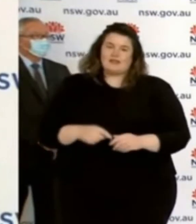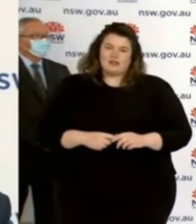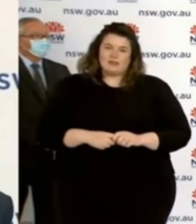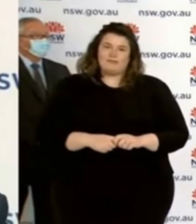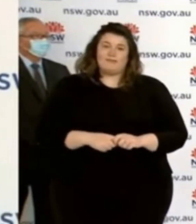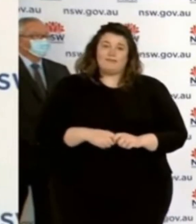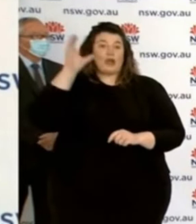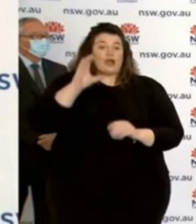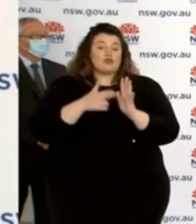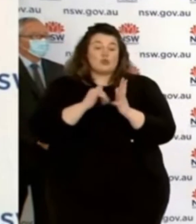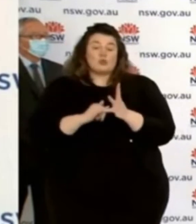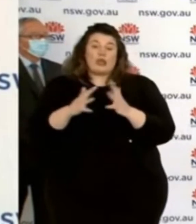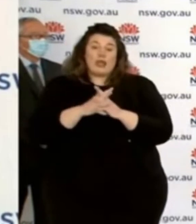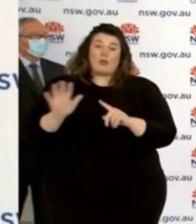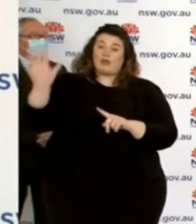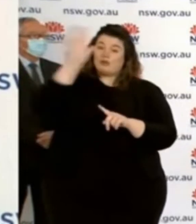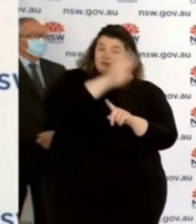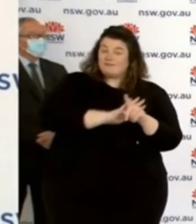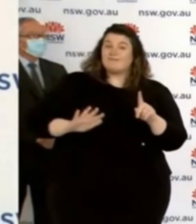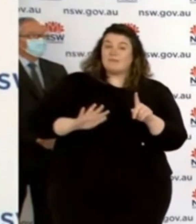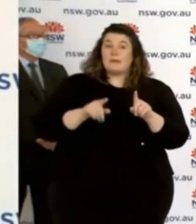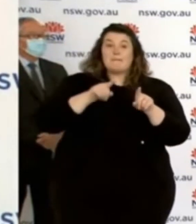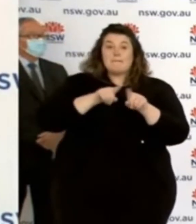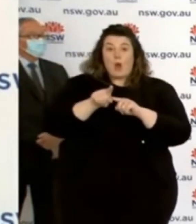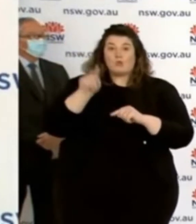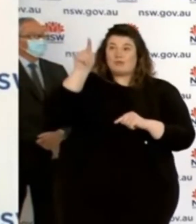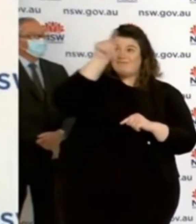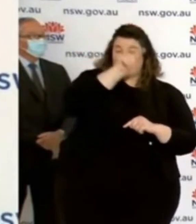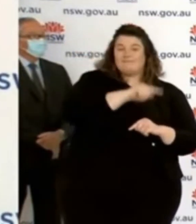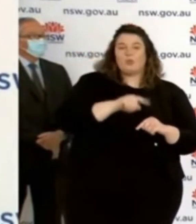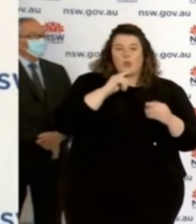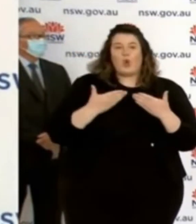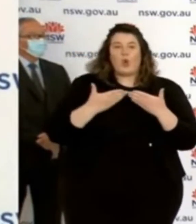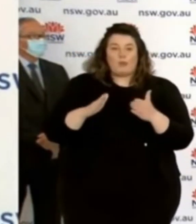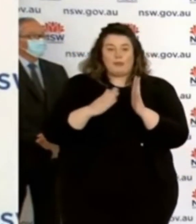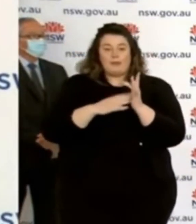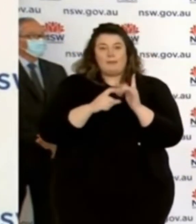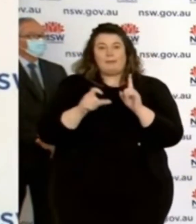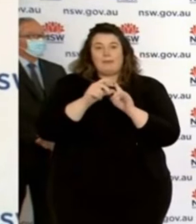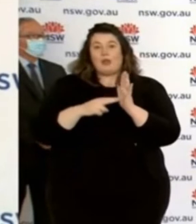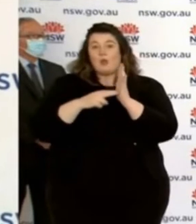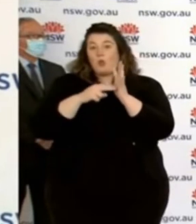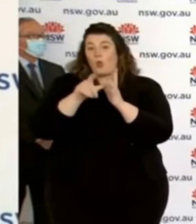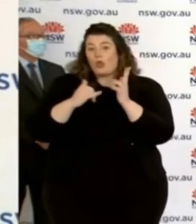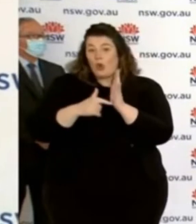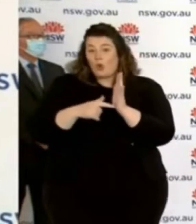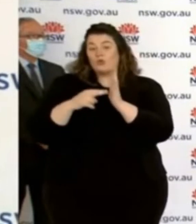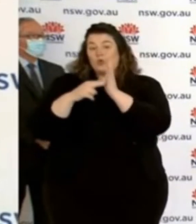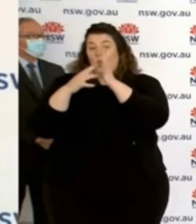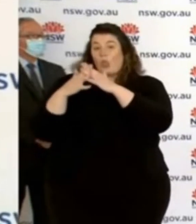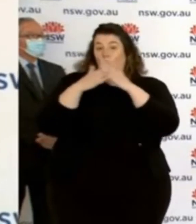rural New South Wales today, vast amounts of the regions will open. Mid-North Coast to the North Coast to the